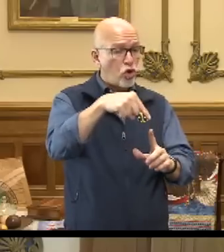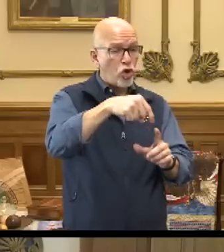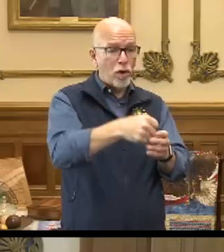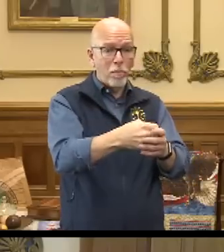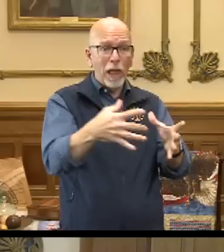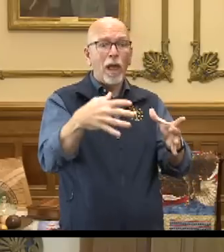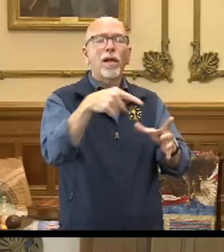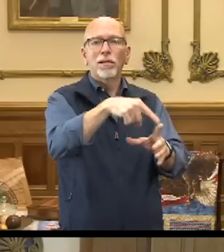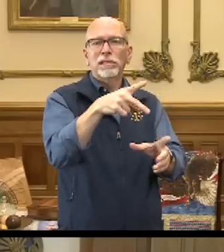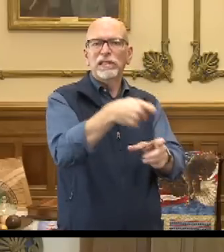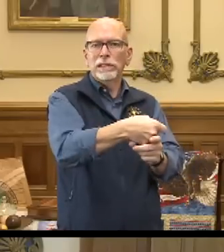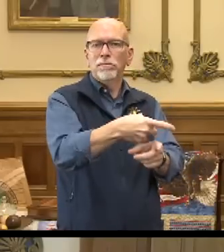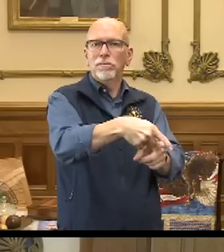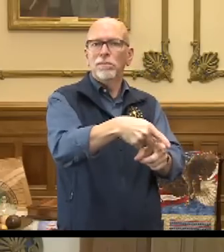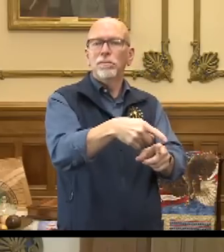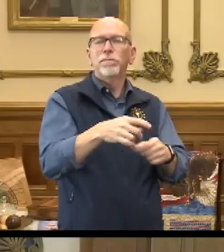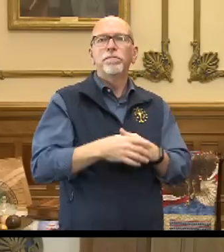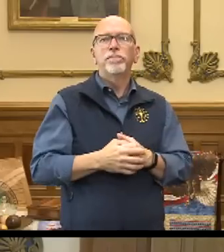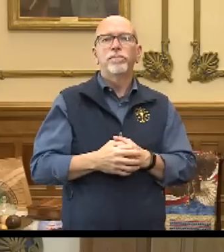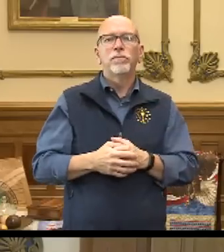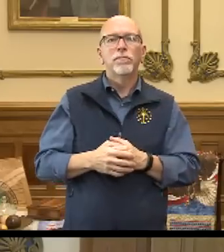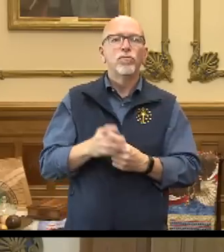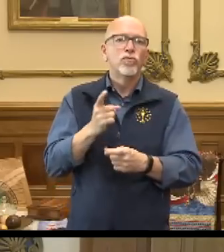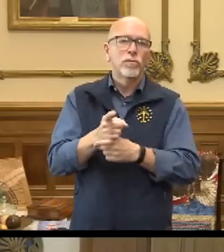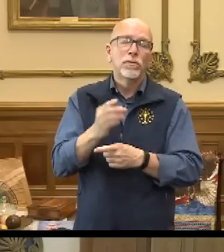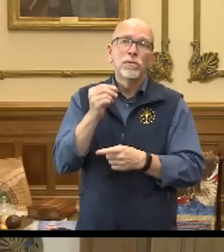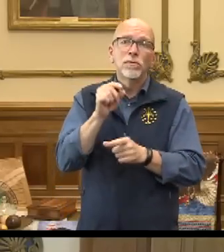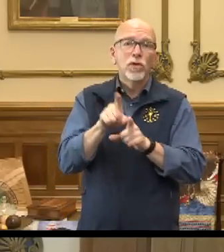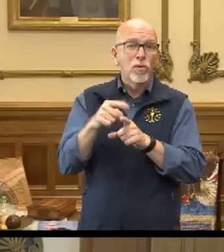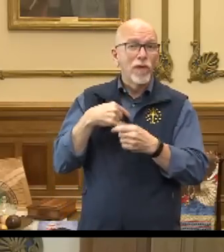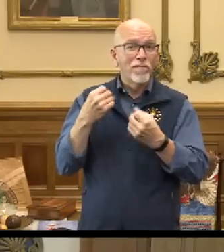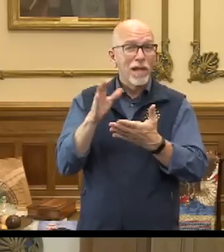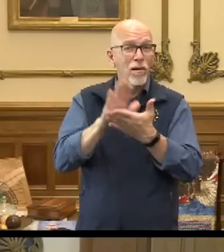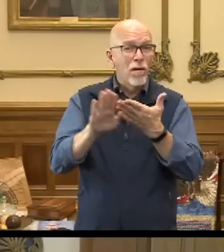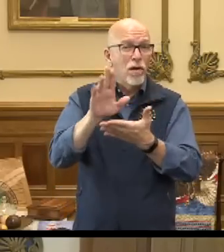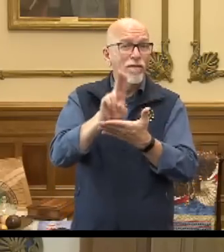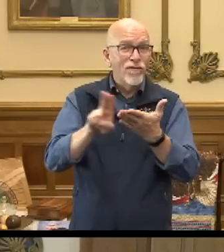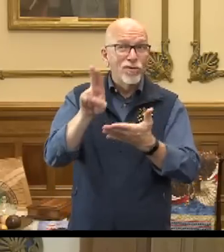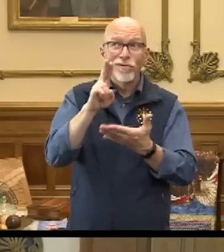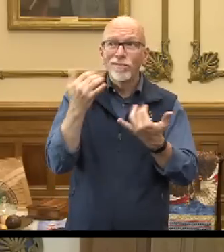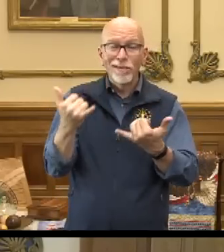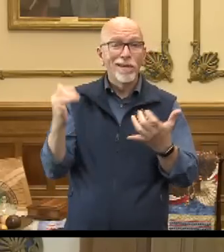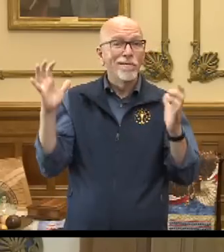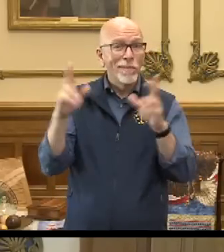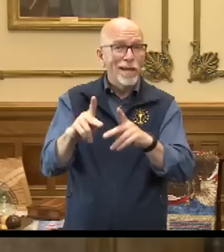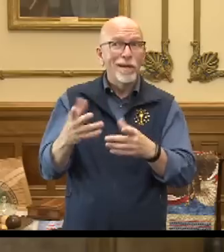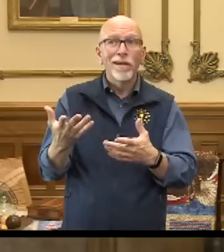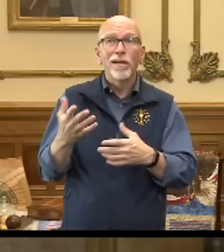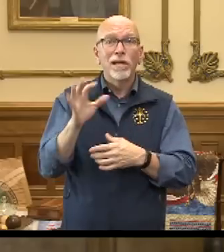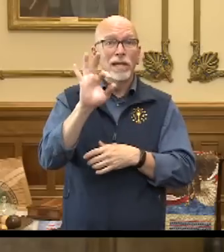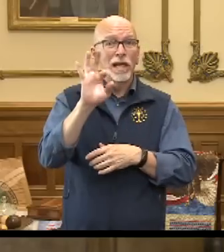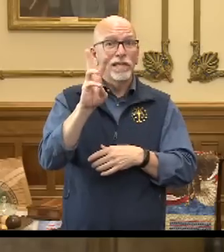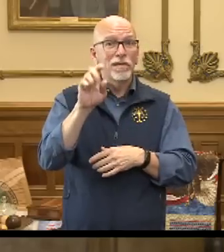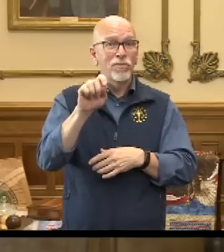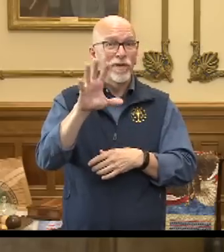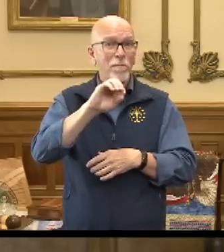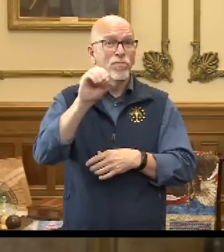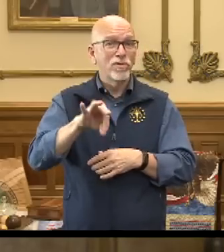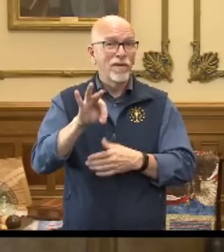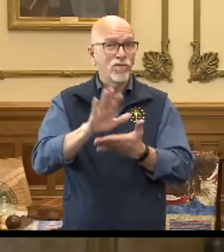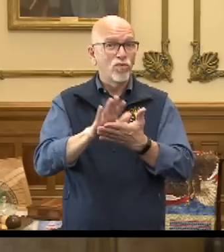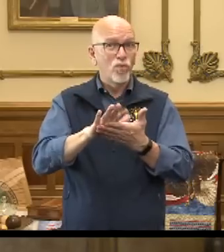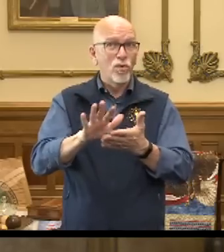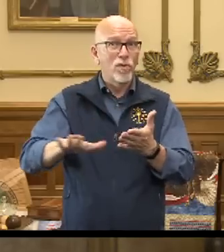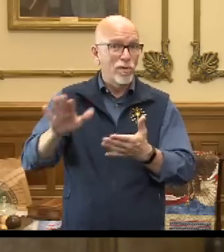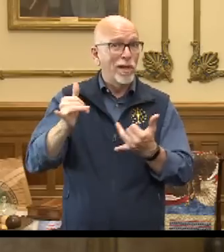outbreak. And it's important to note that we do have lots of universities back and colleges back. We do have 96.5% of our schools